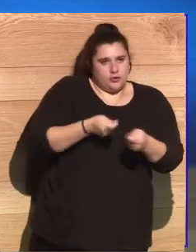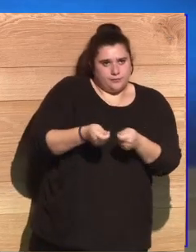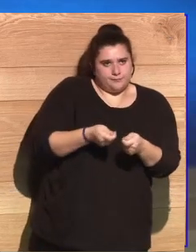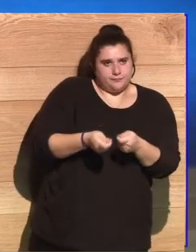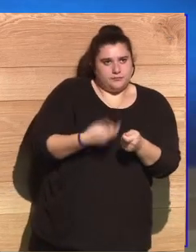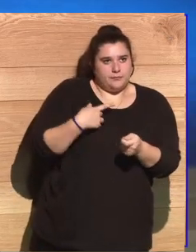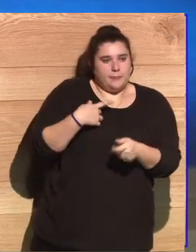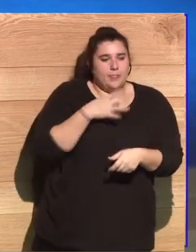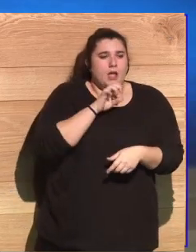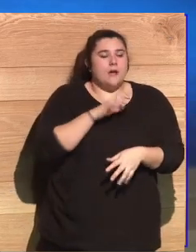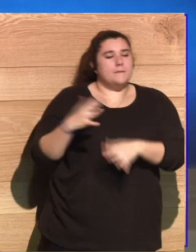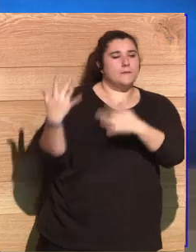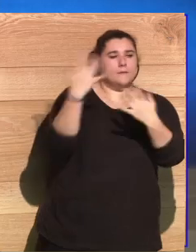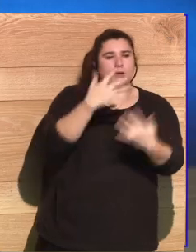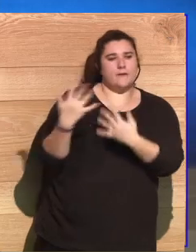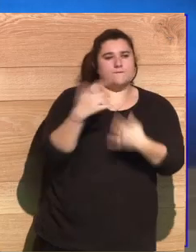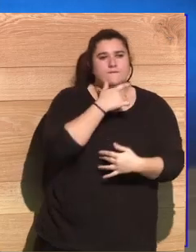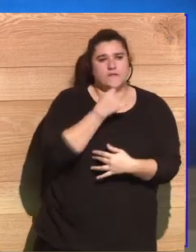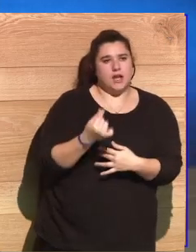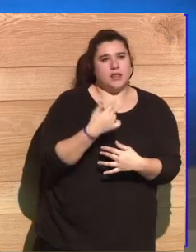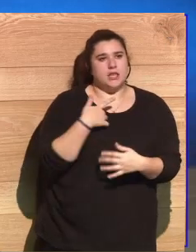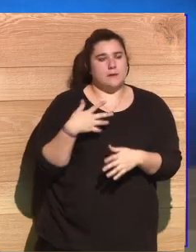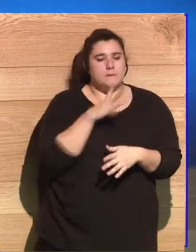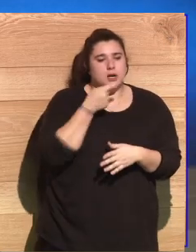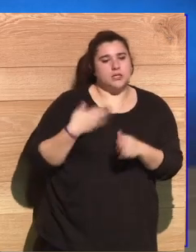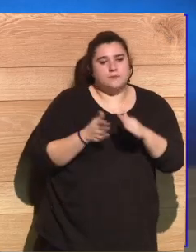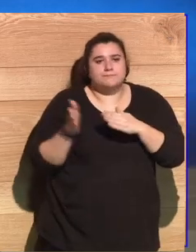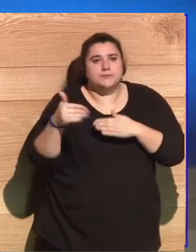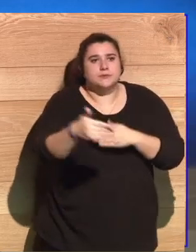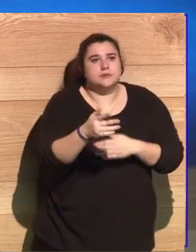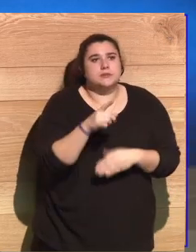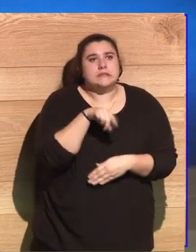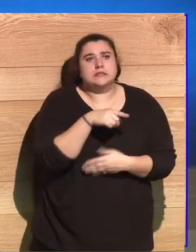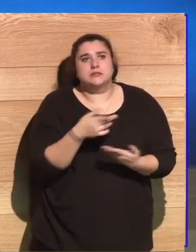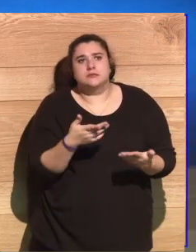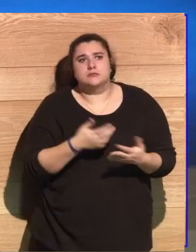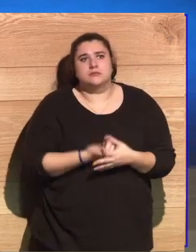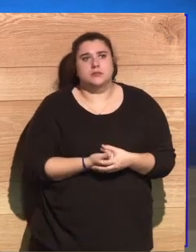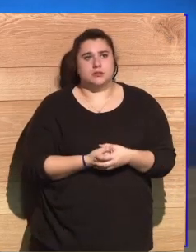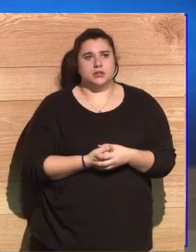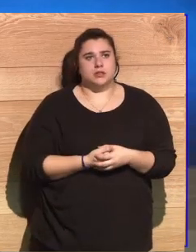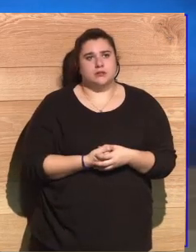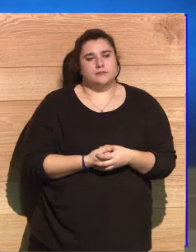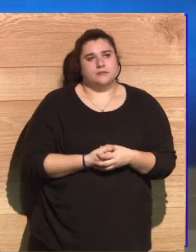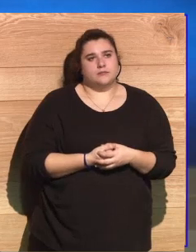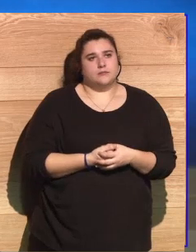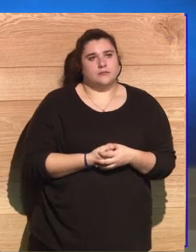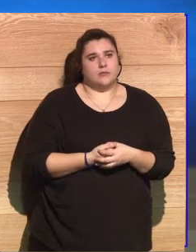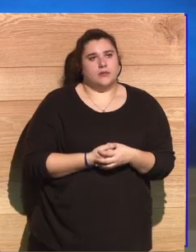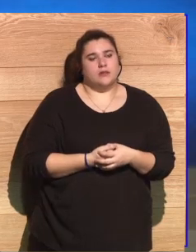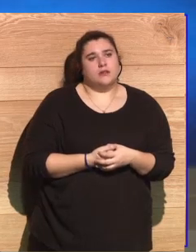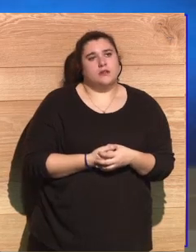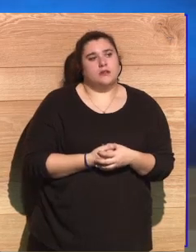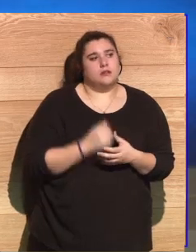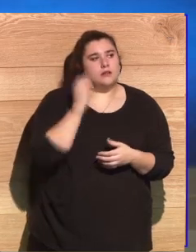Peter, or self-control. Maybe you got seduced by drugs and that took you out of the right way. I believe